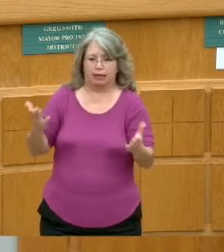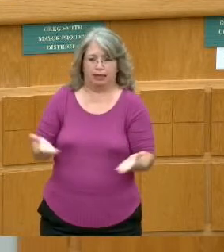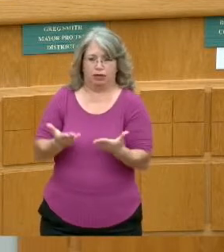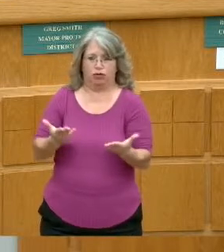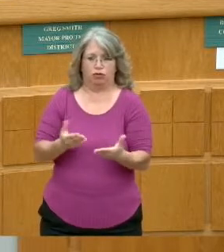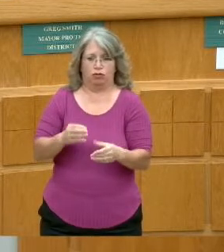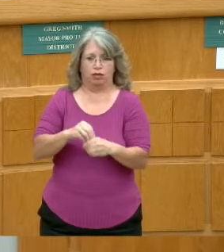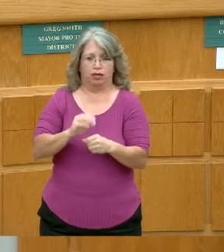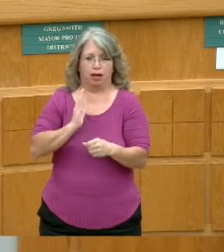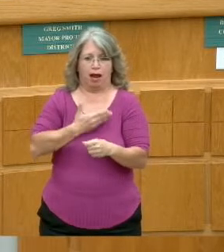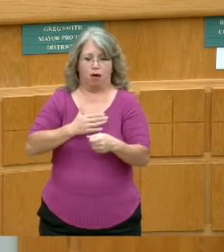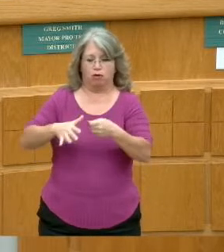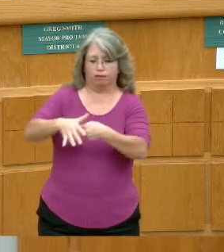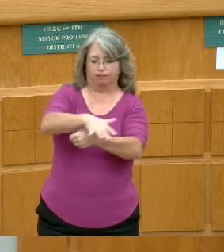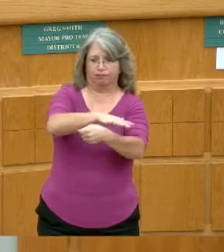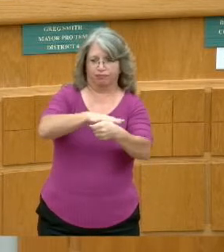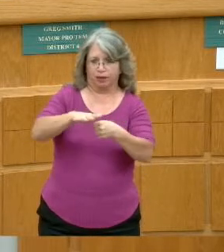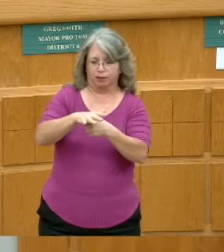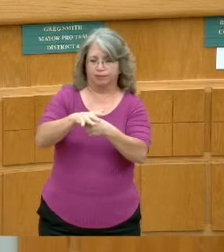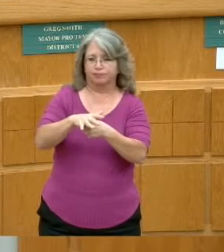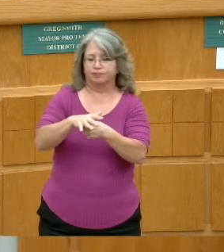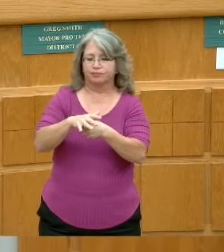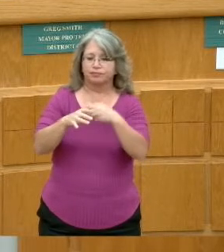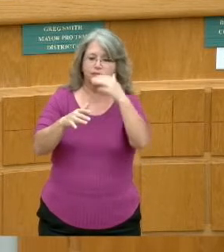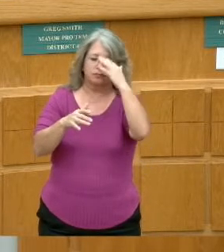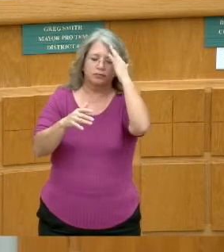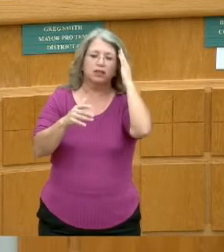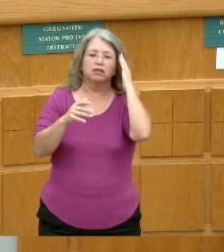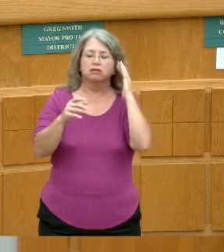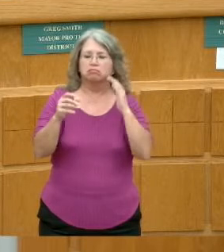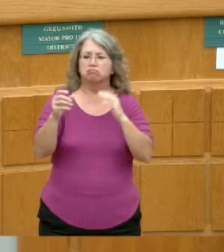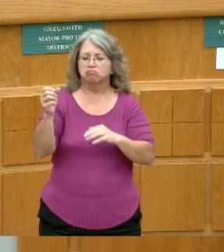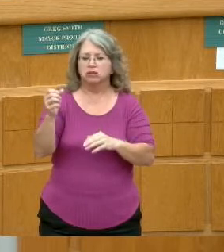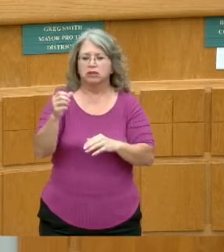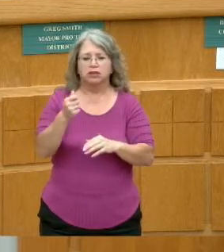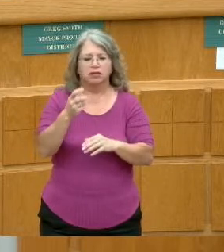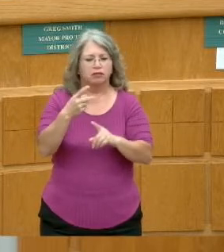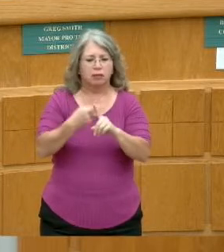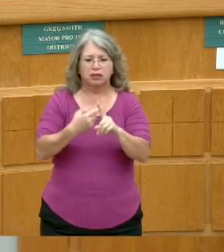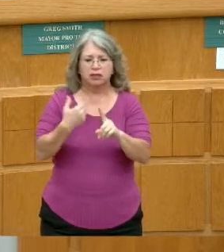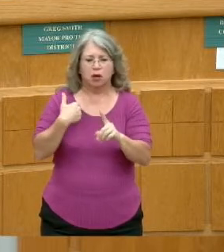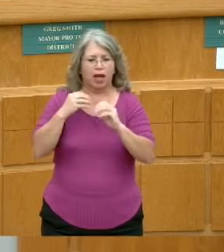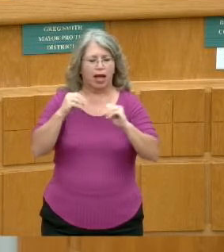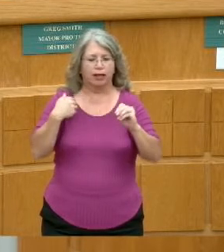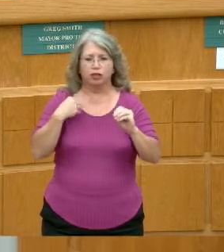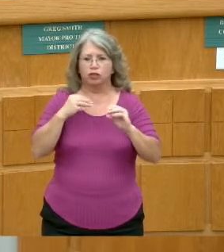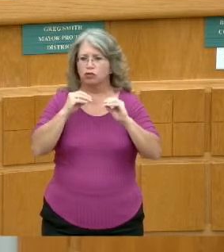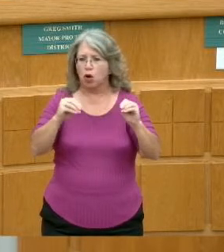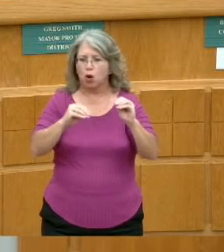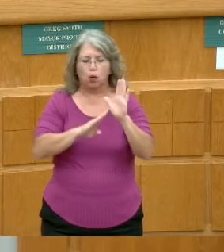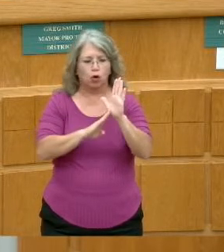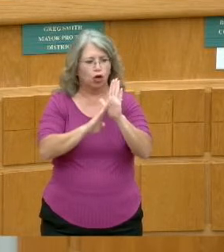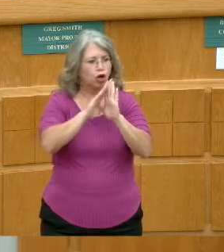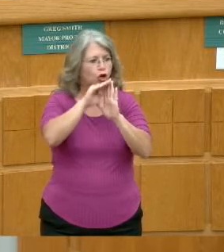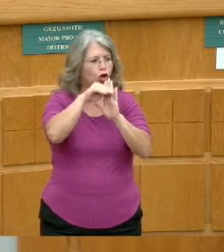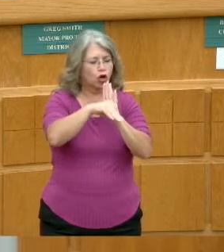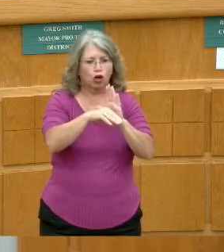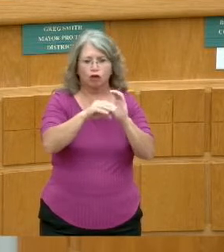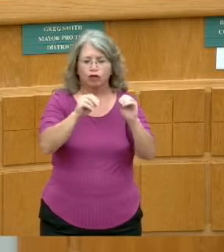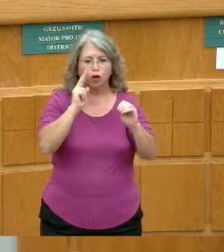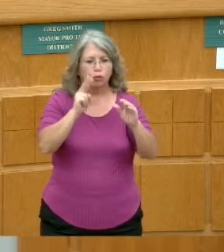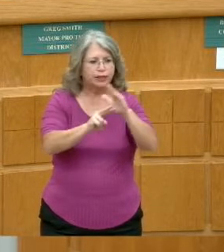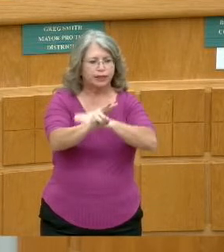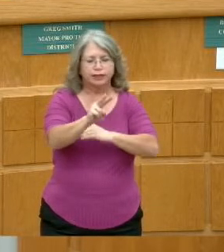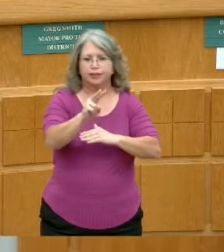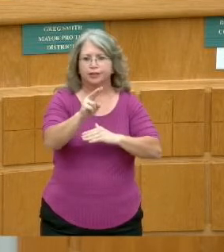COVID-19 cases. So many months ago, we didn't have a curve, we didn't have predictions, and we have seen that now over time, in part from